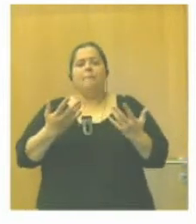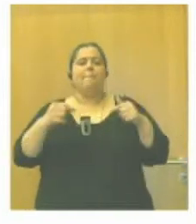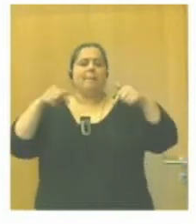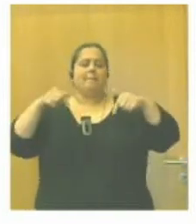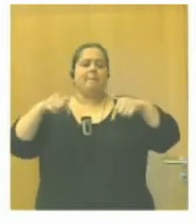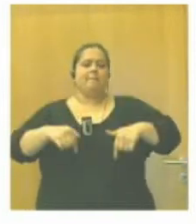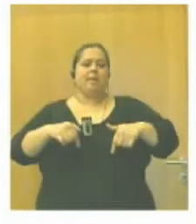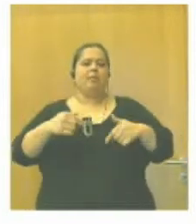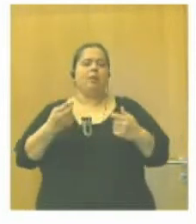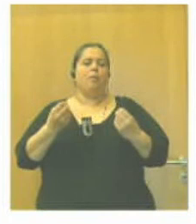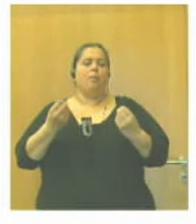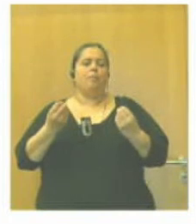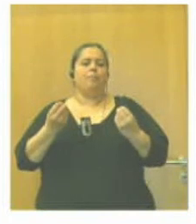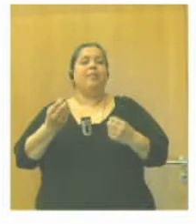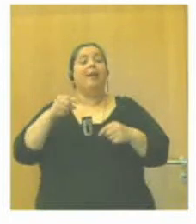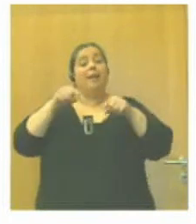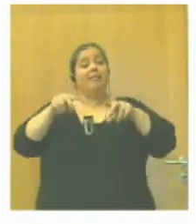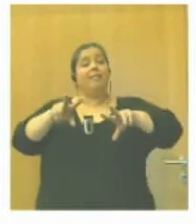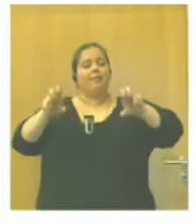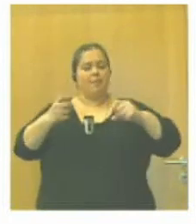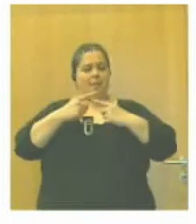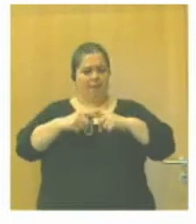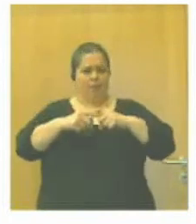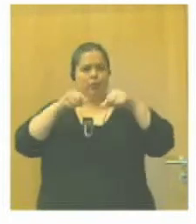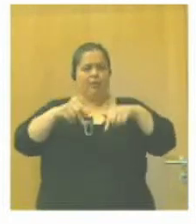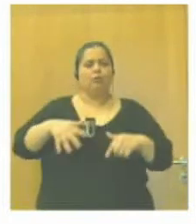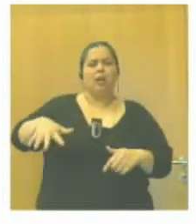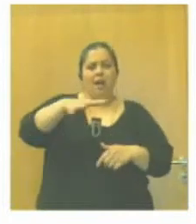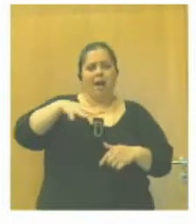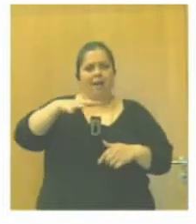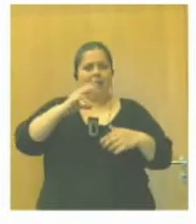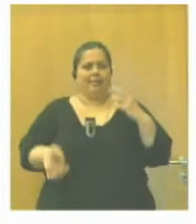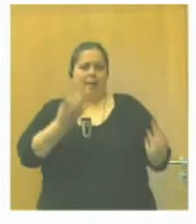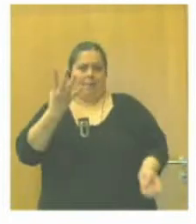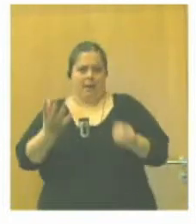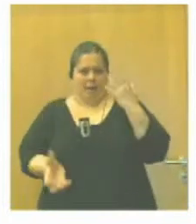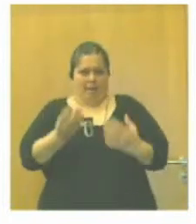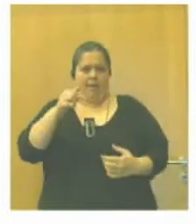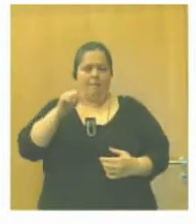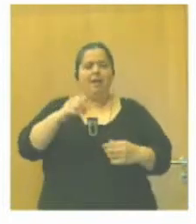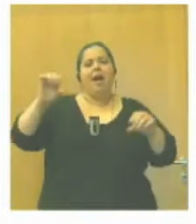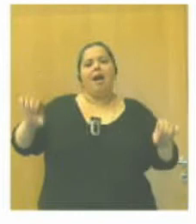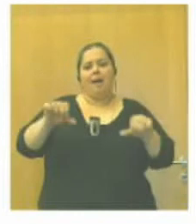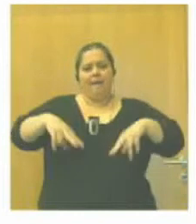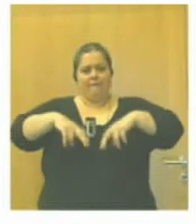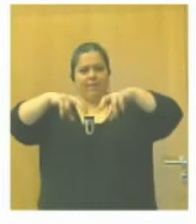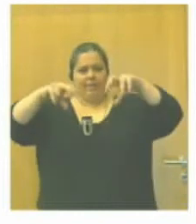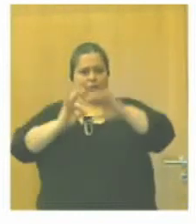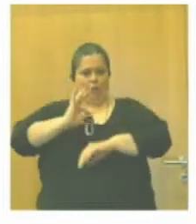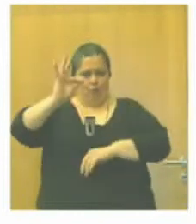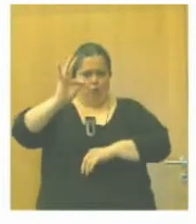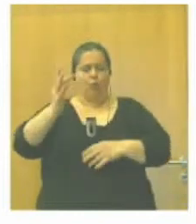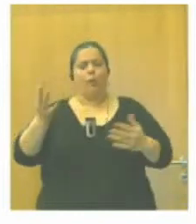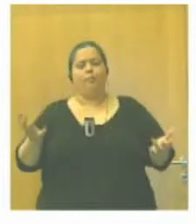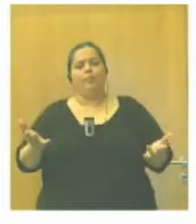emerging areas for research. I won't go through each one of these. I'll just put them up here because you may be already in your work thinking about some of